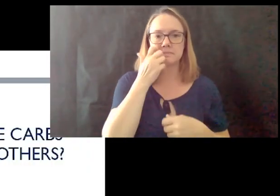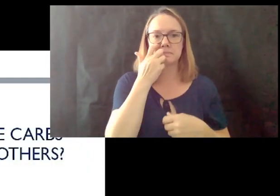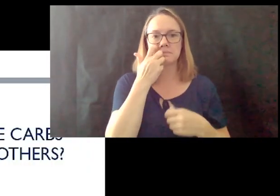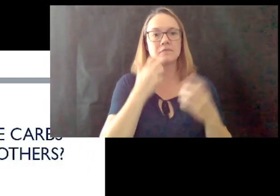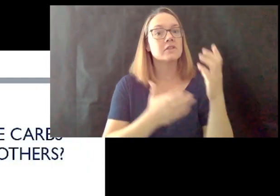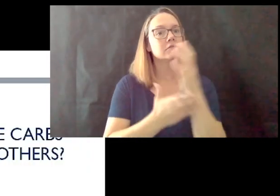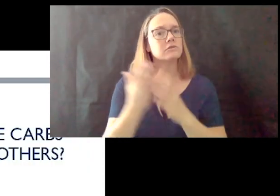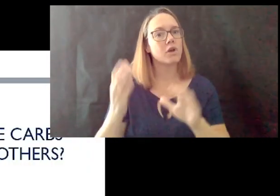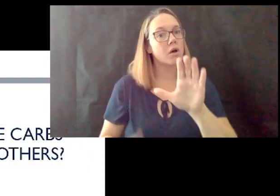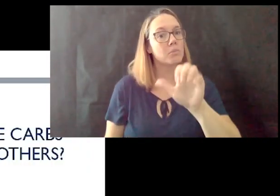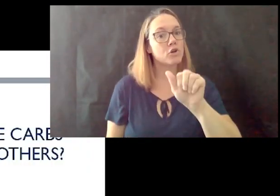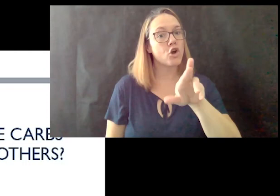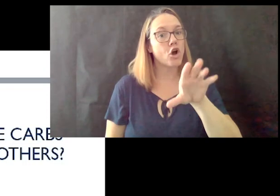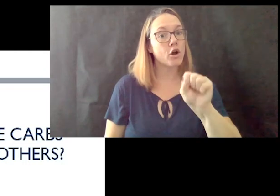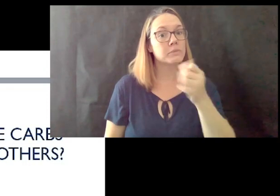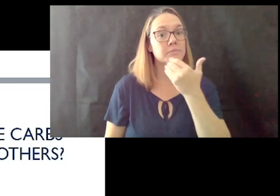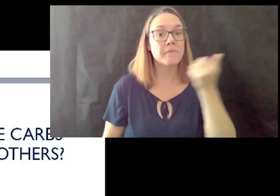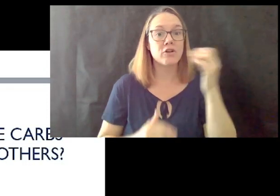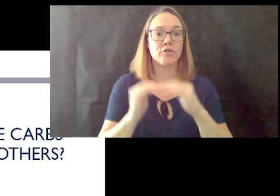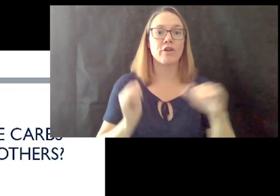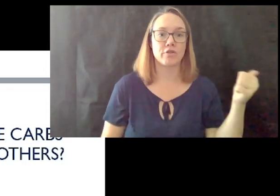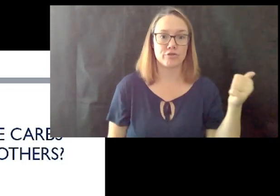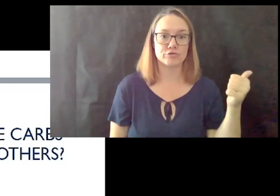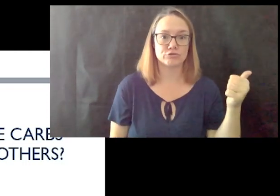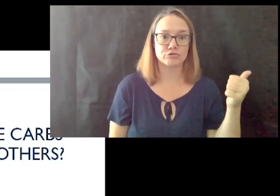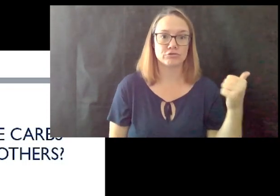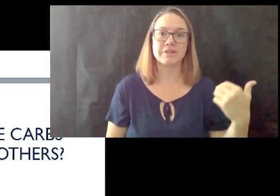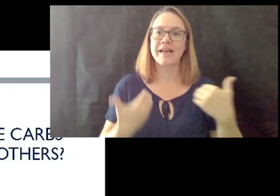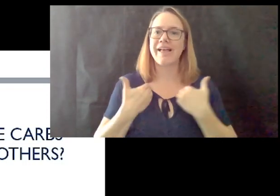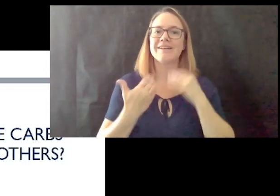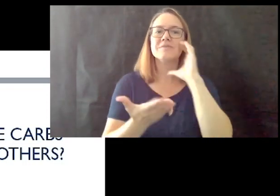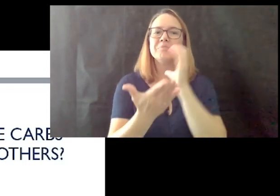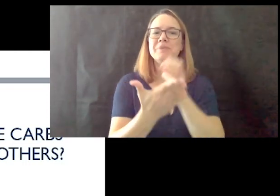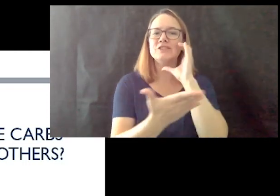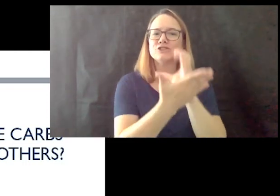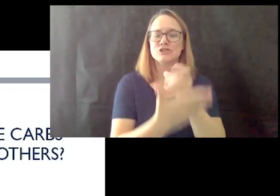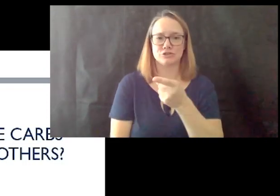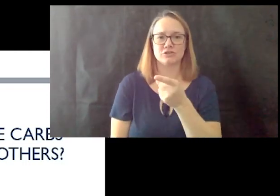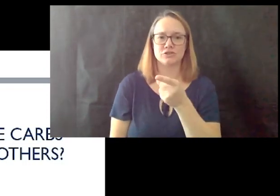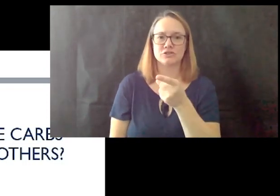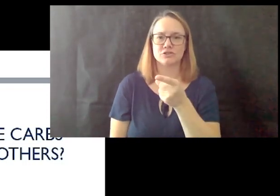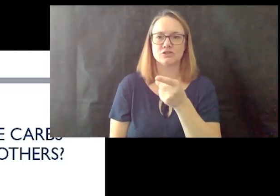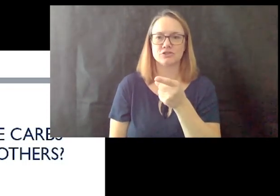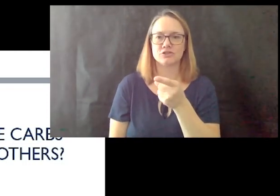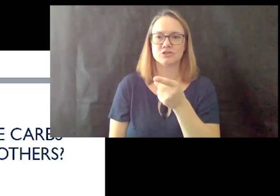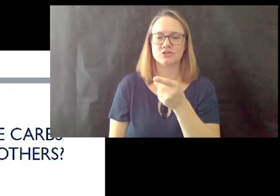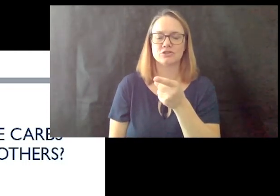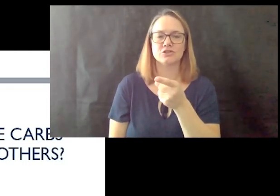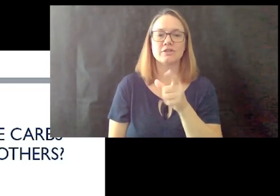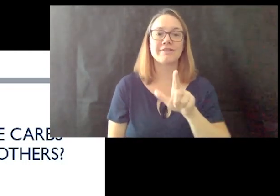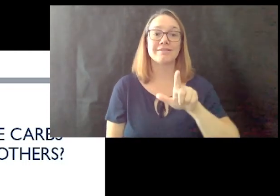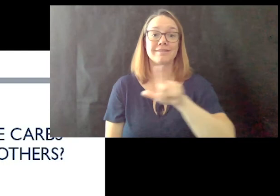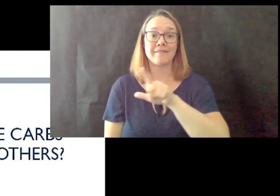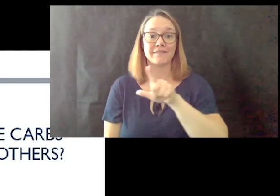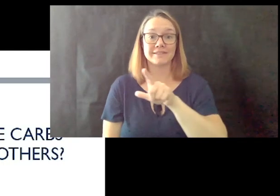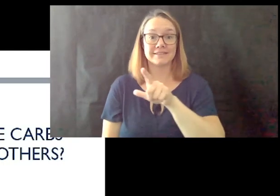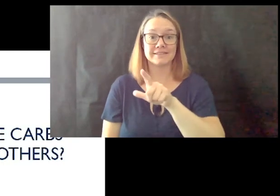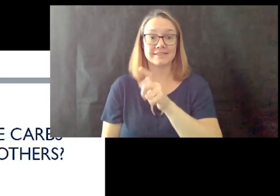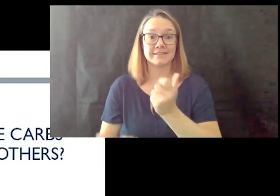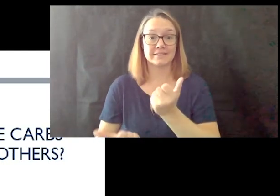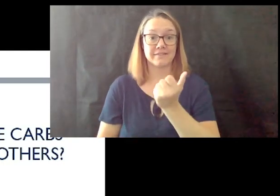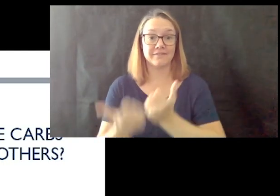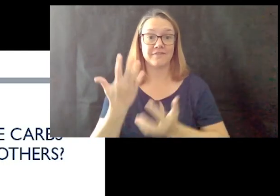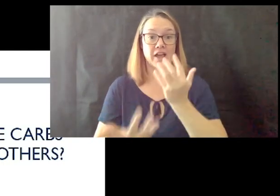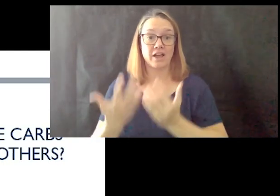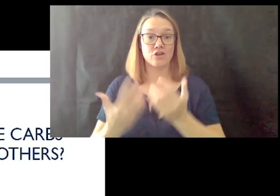So why are some carbs better than others? I have this analogy here through pictures. On the left is an image